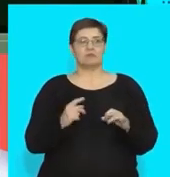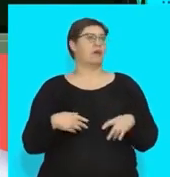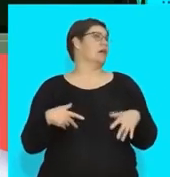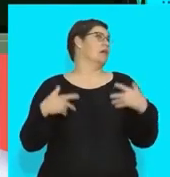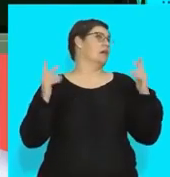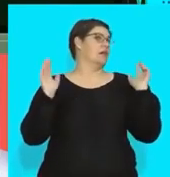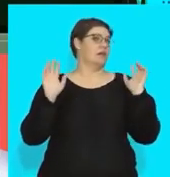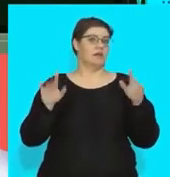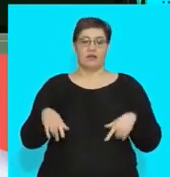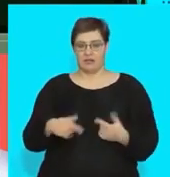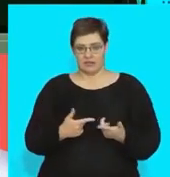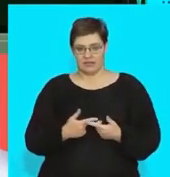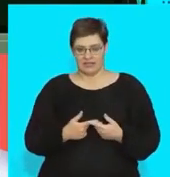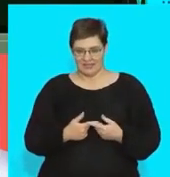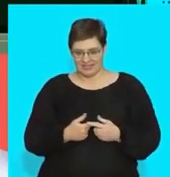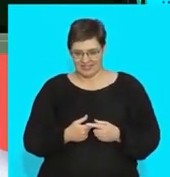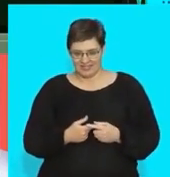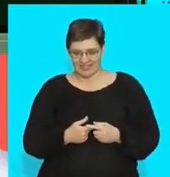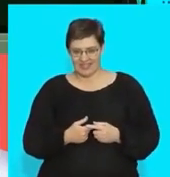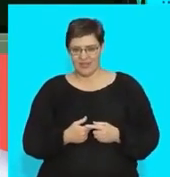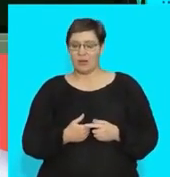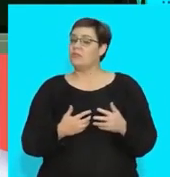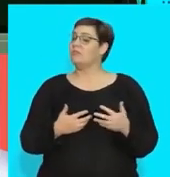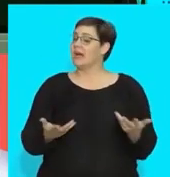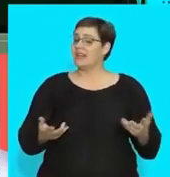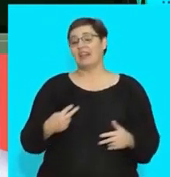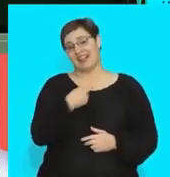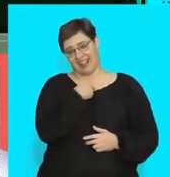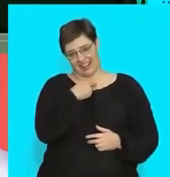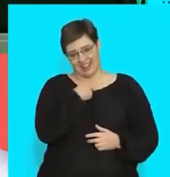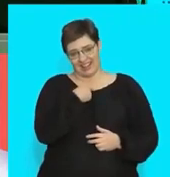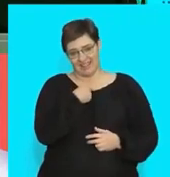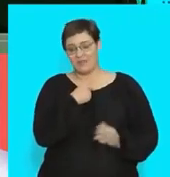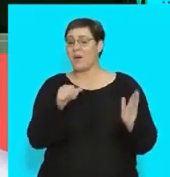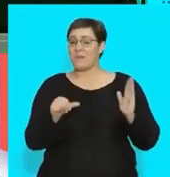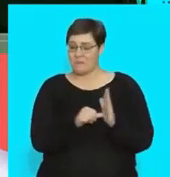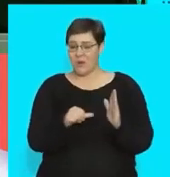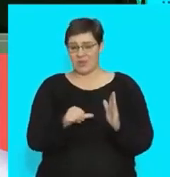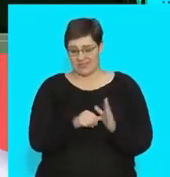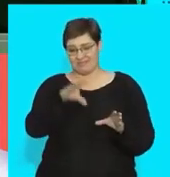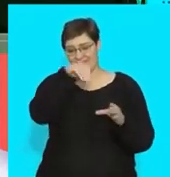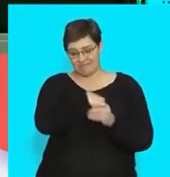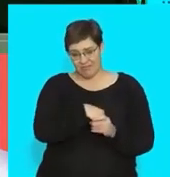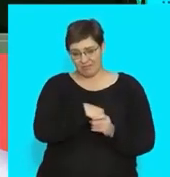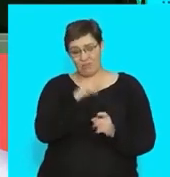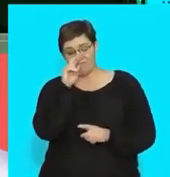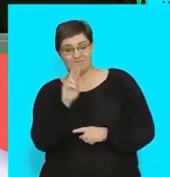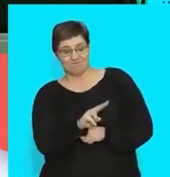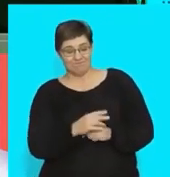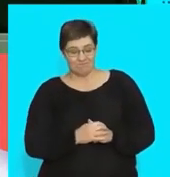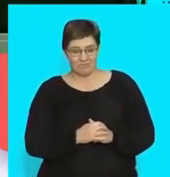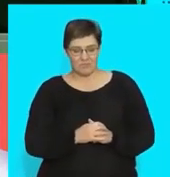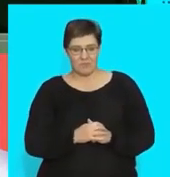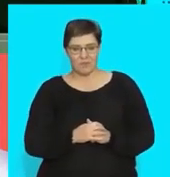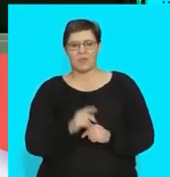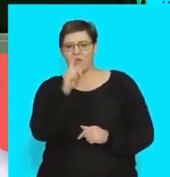eyes way back into the back of their head, but unfortunately it is a really important section that we're going to look at. So we're looking